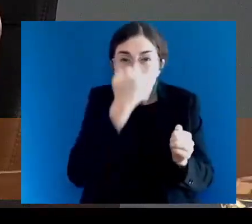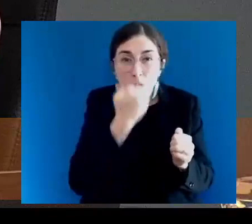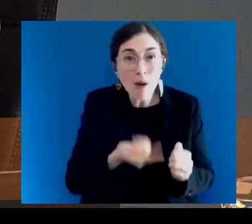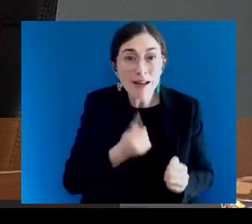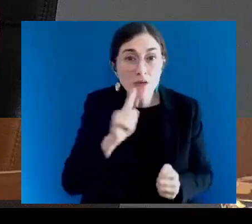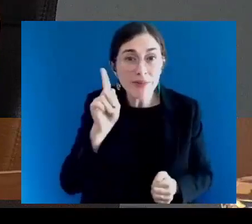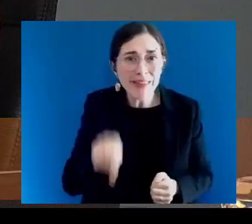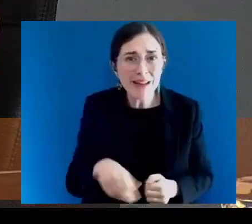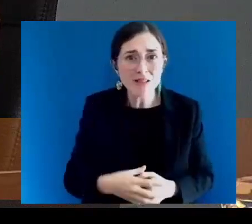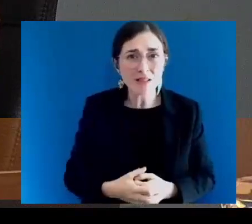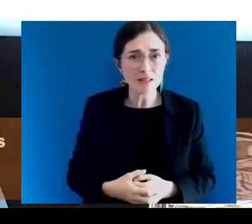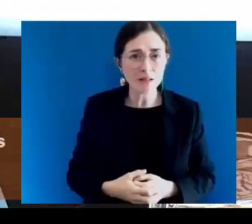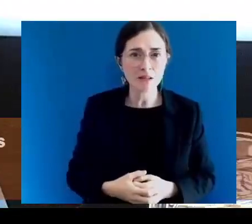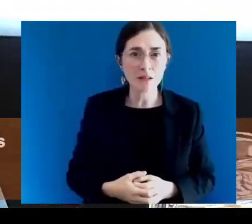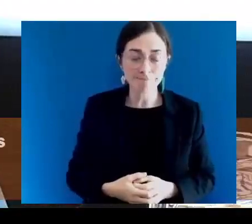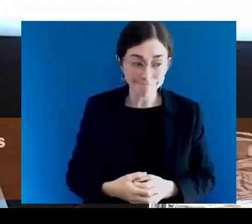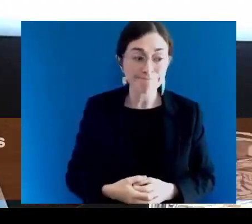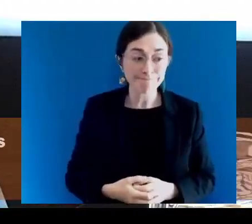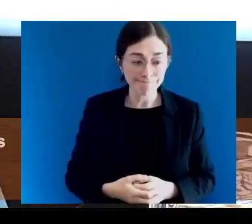Why?